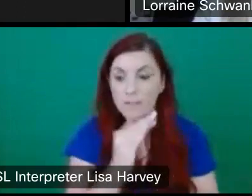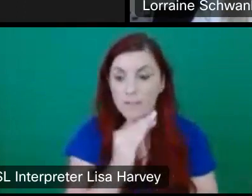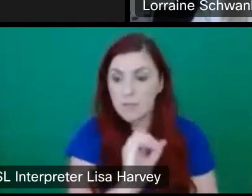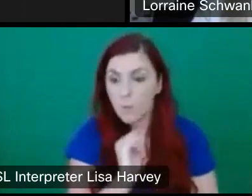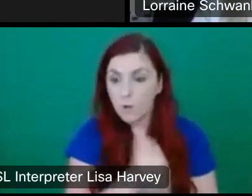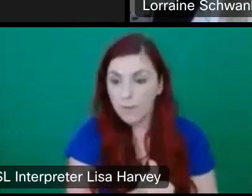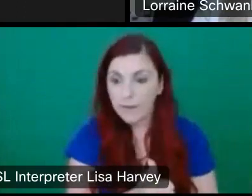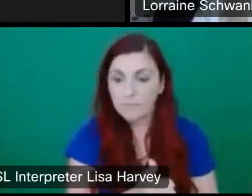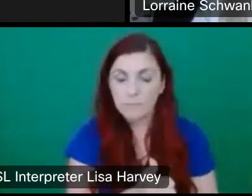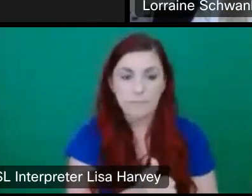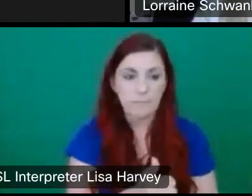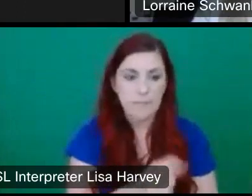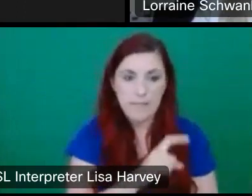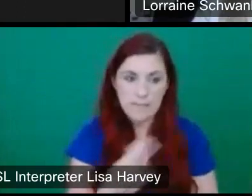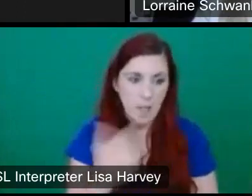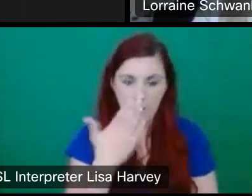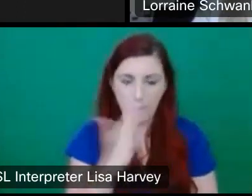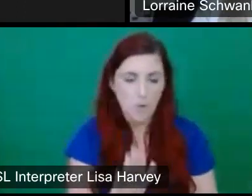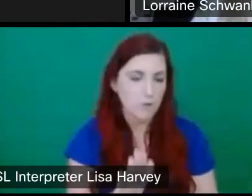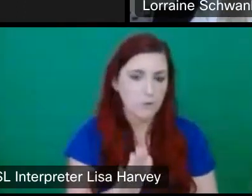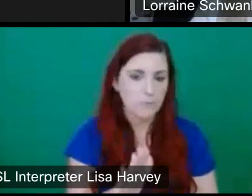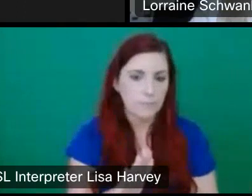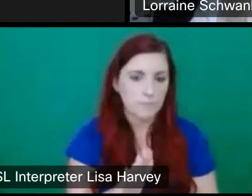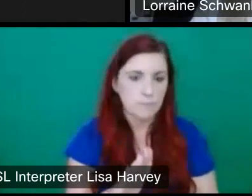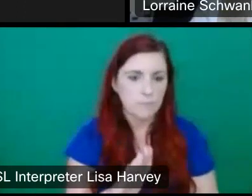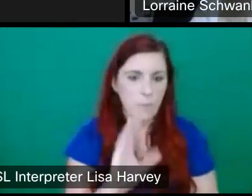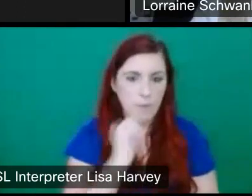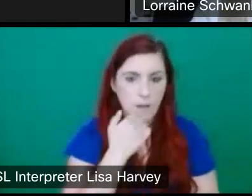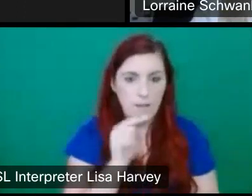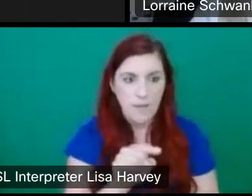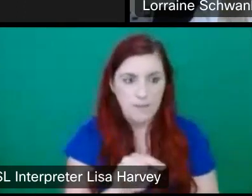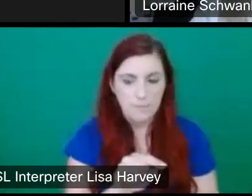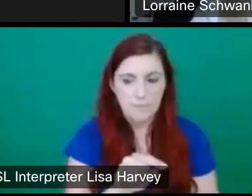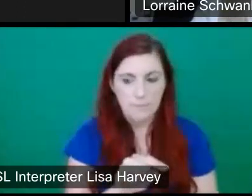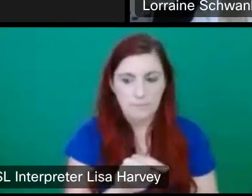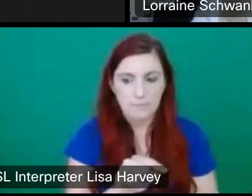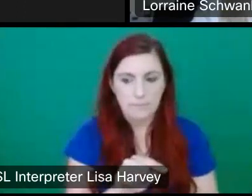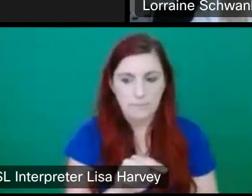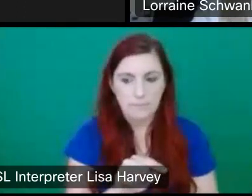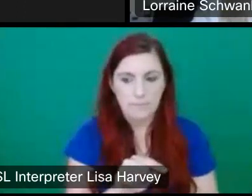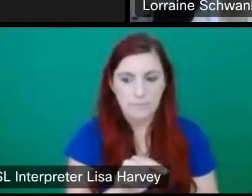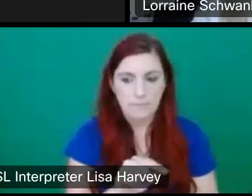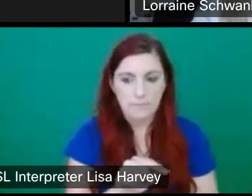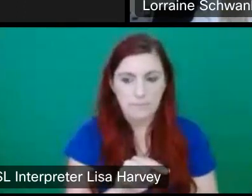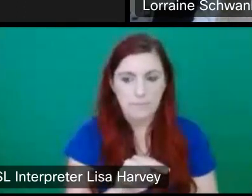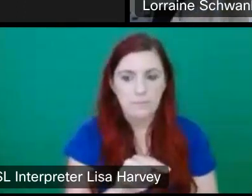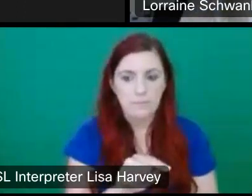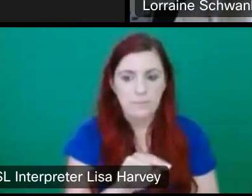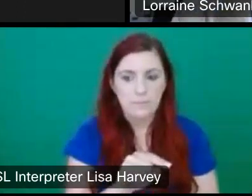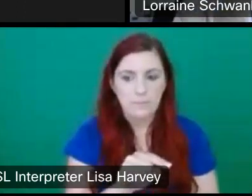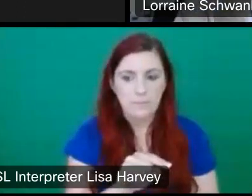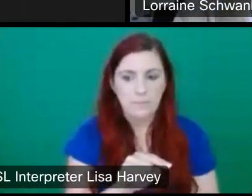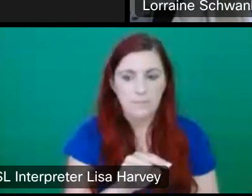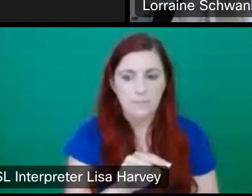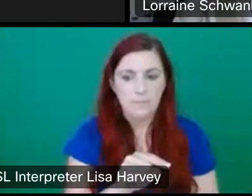review or whatever the outcome may be. So in that sense, yeah, it facilitates the open disclosure of a